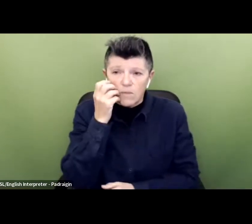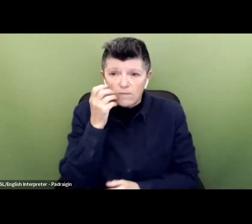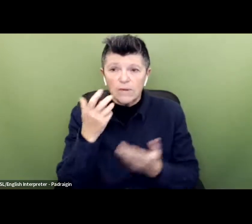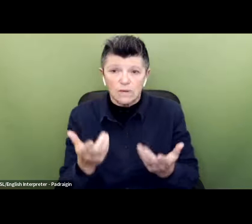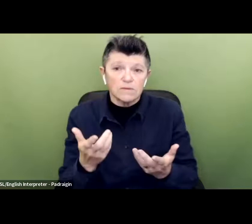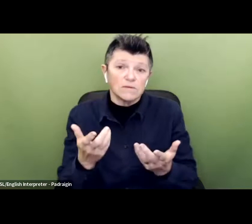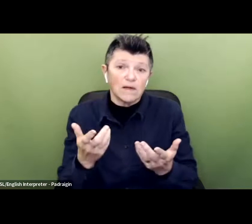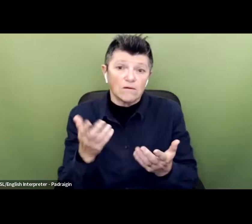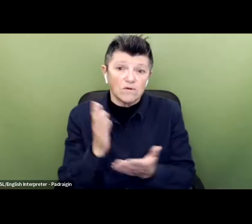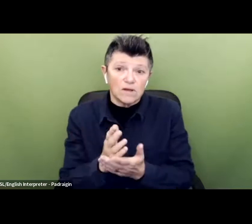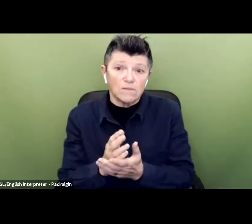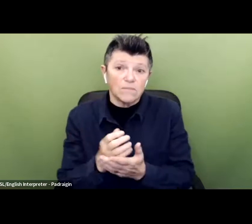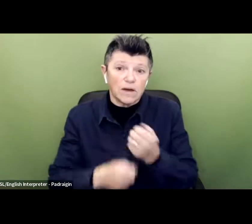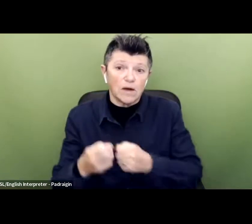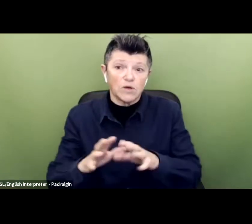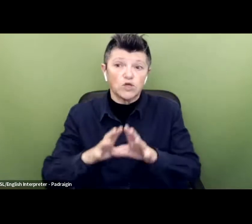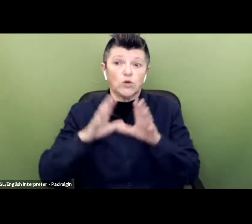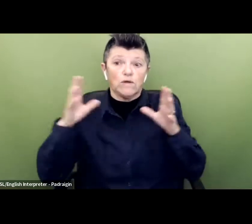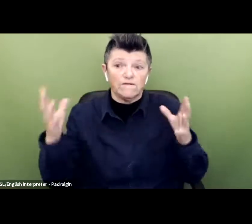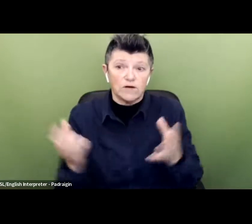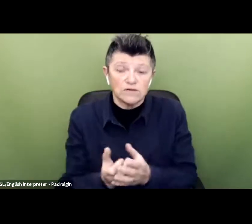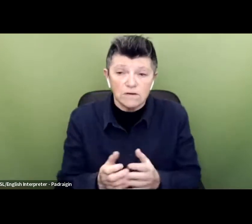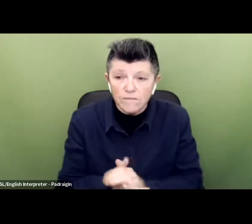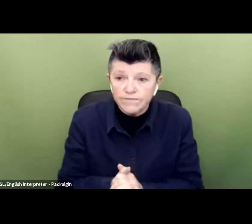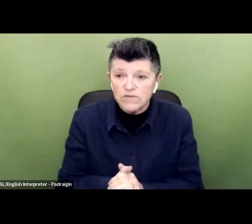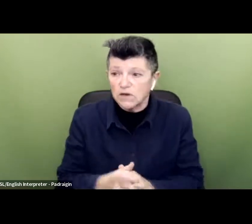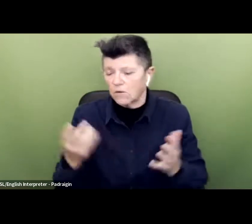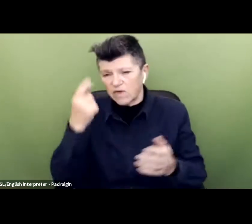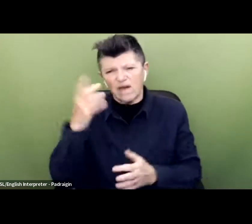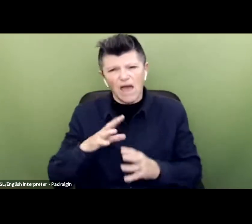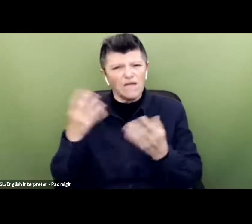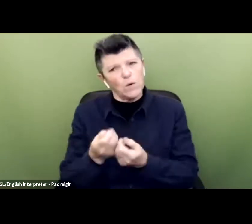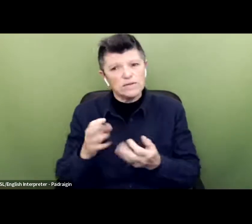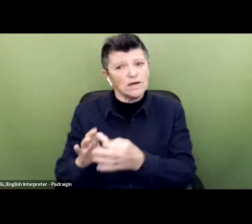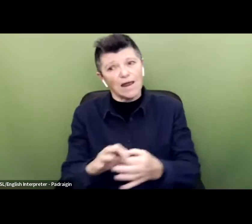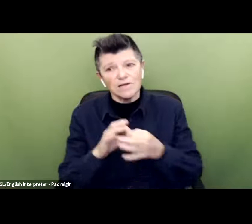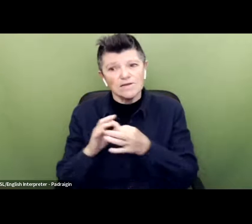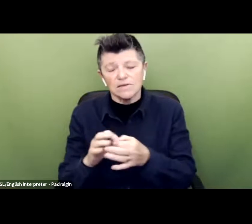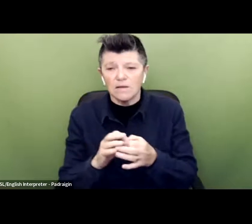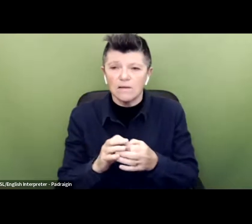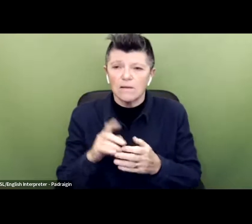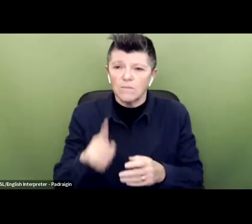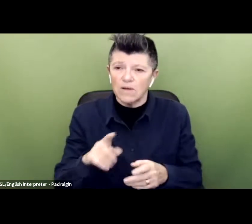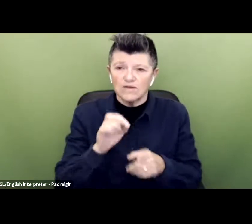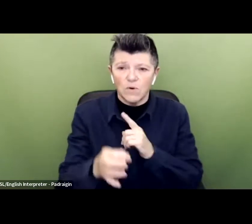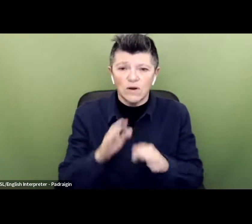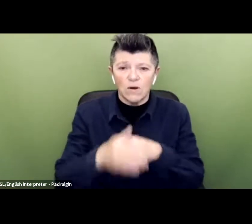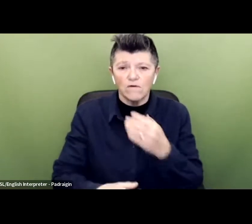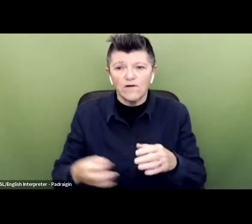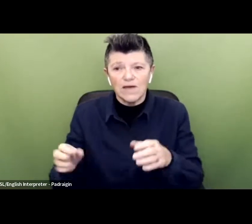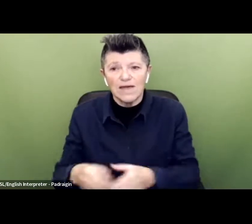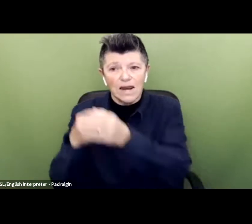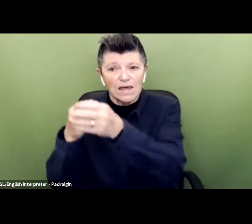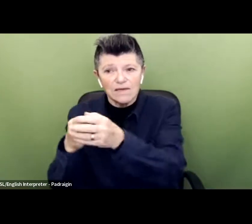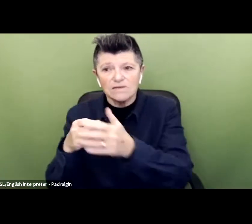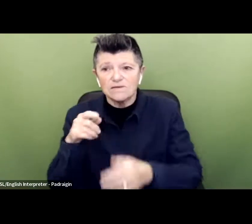world. So you think, oh, everyone is kind of connected, but of course, going back to this point about elites and the